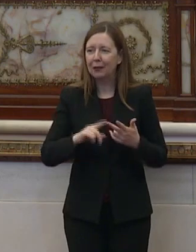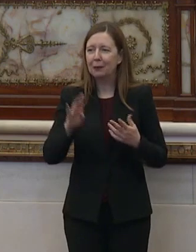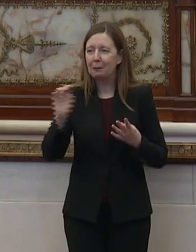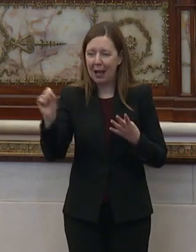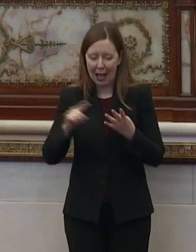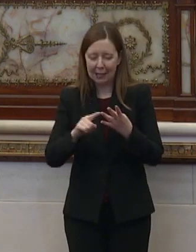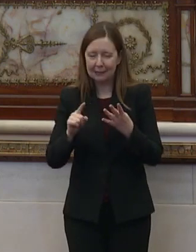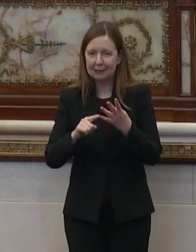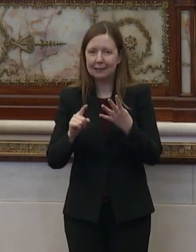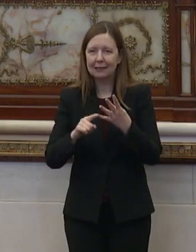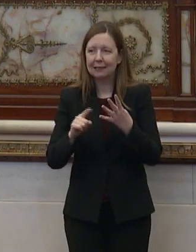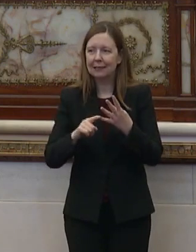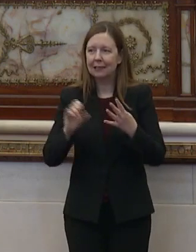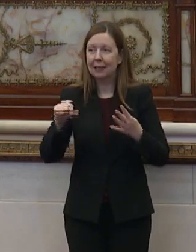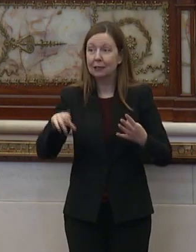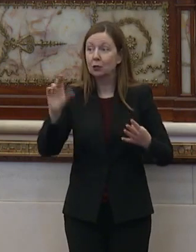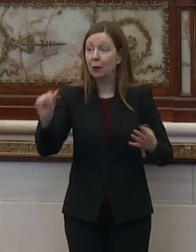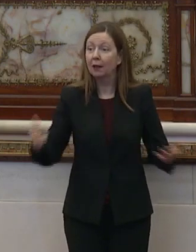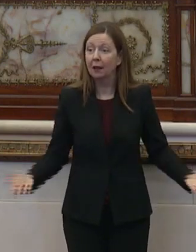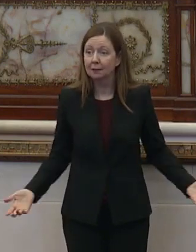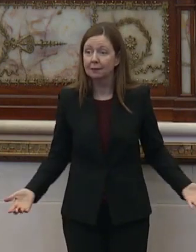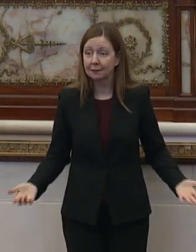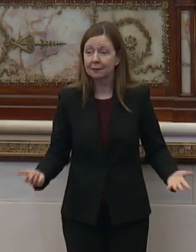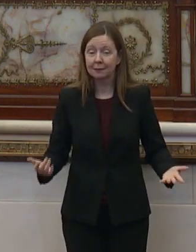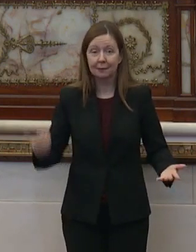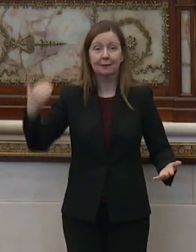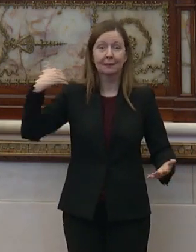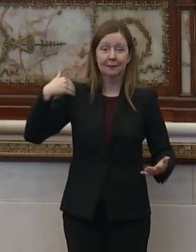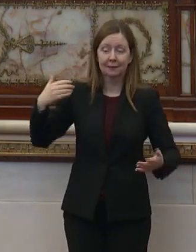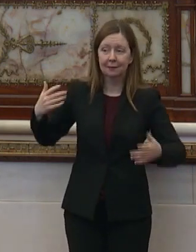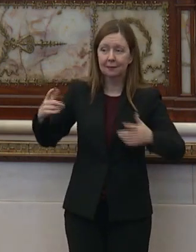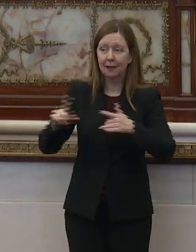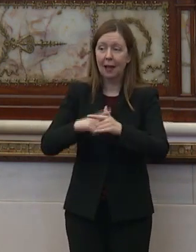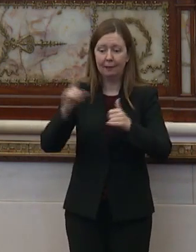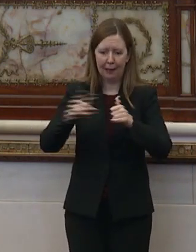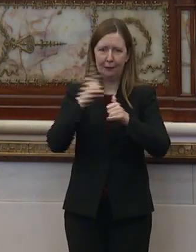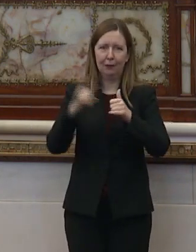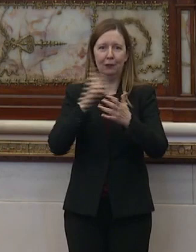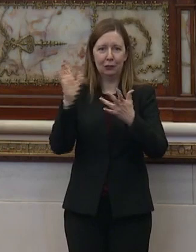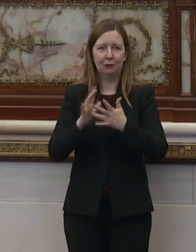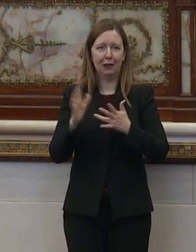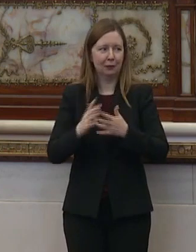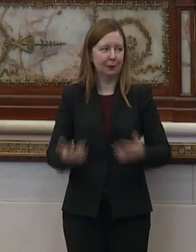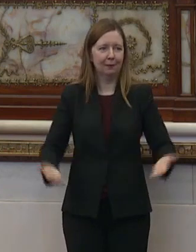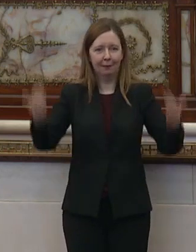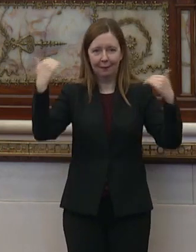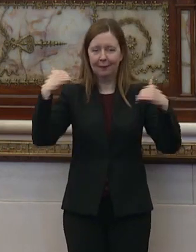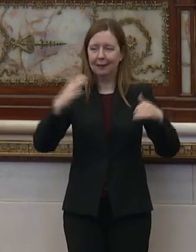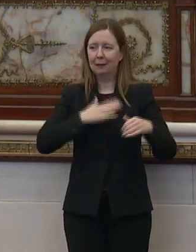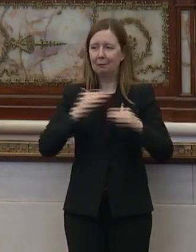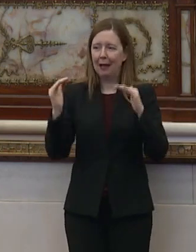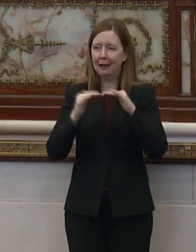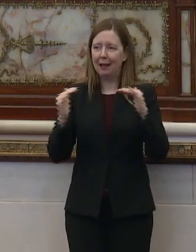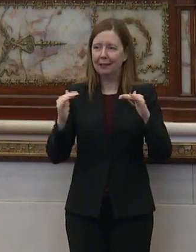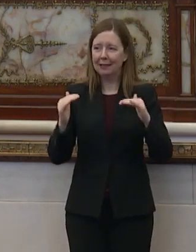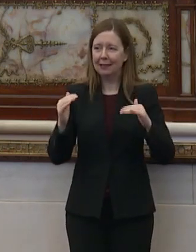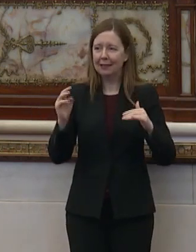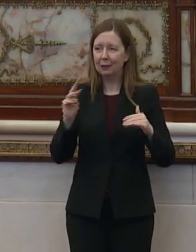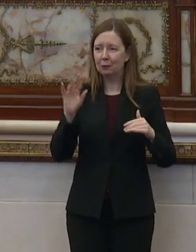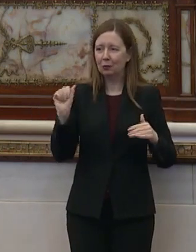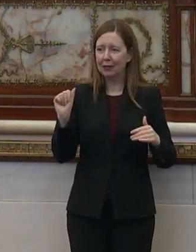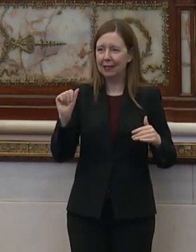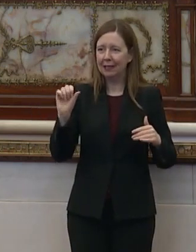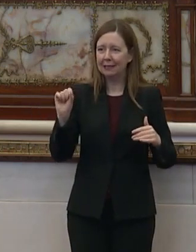Bass, and Squilla. And then the original freshman, my colleague,